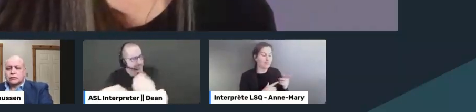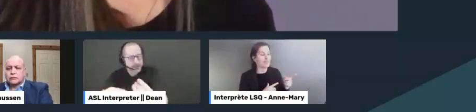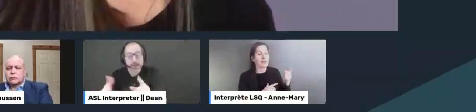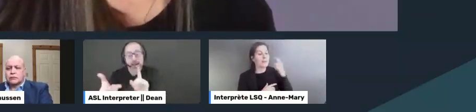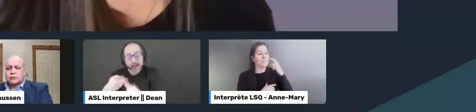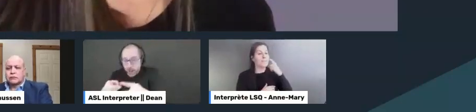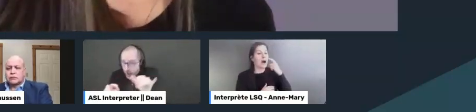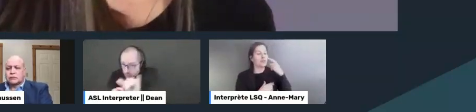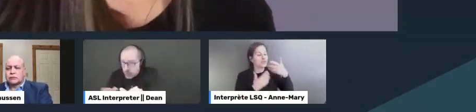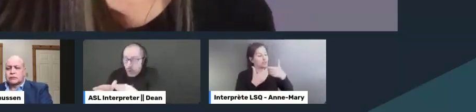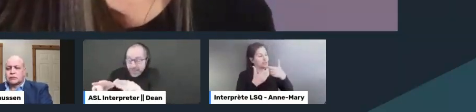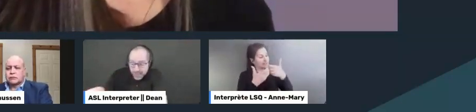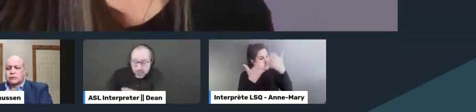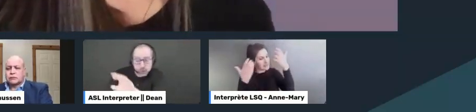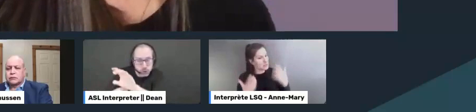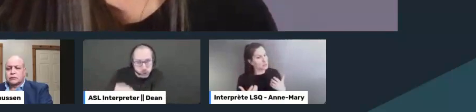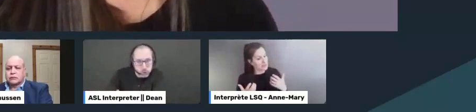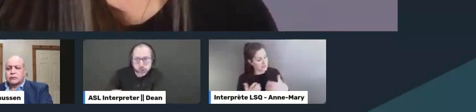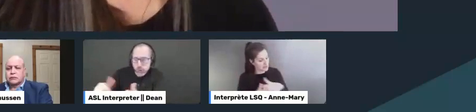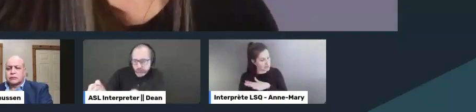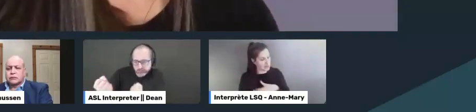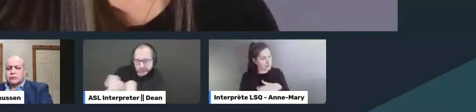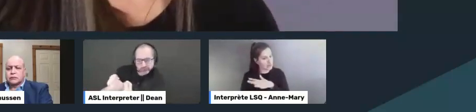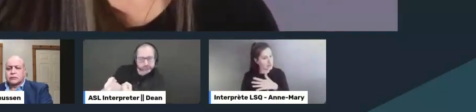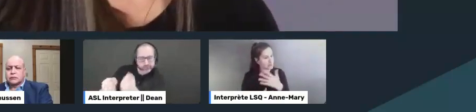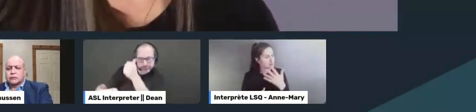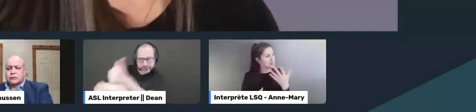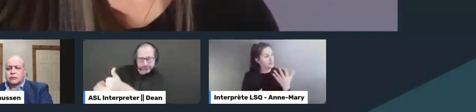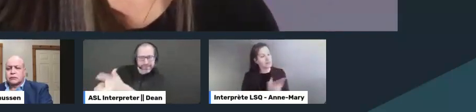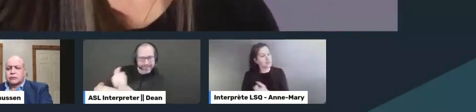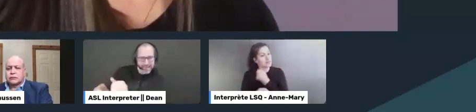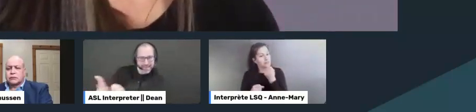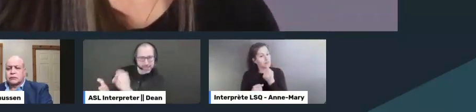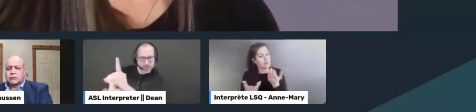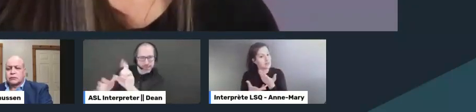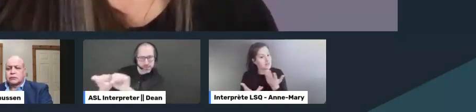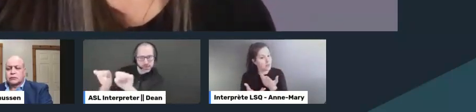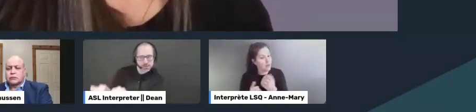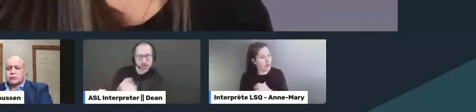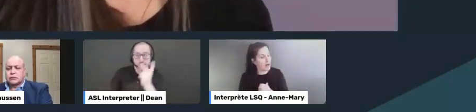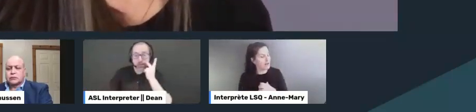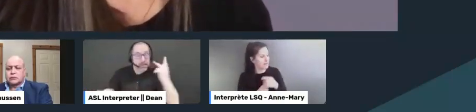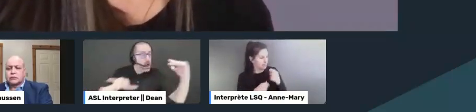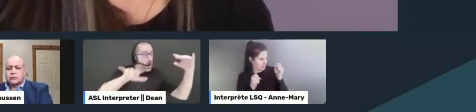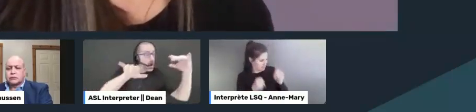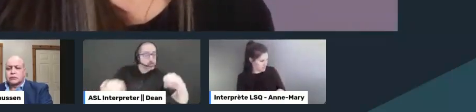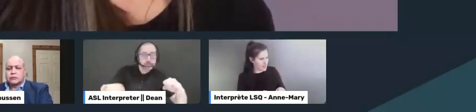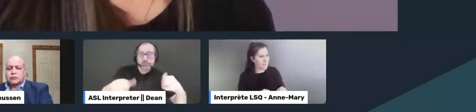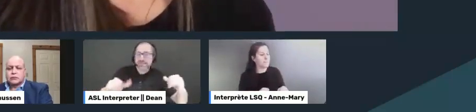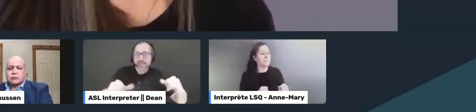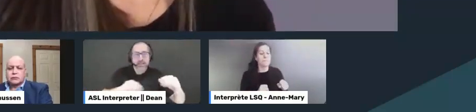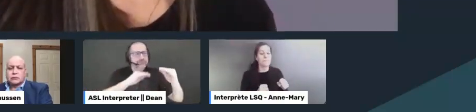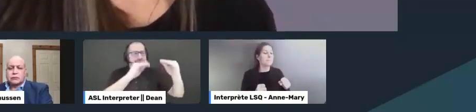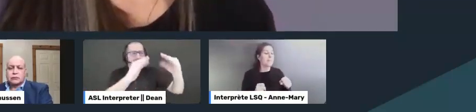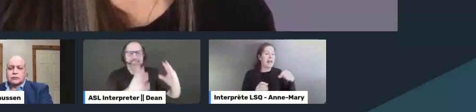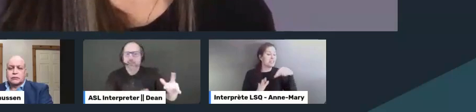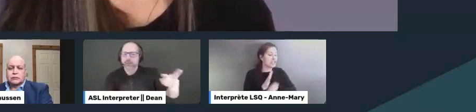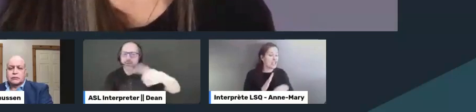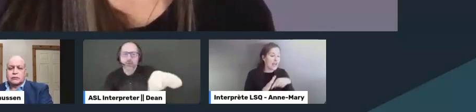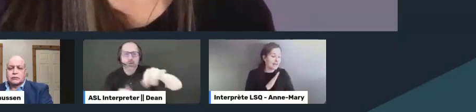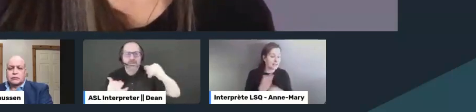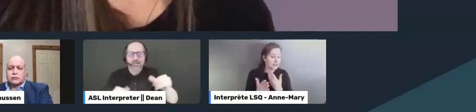culture-based education system. We also see the ongoing colonial context in teachers who still tell their students not to